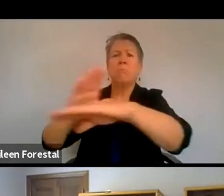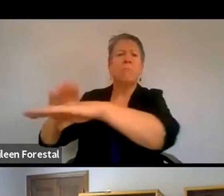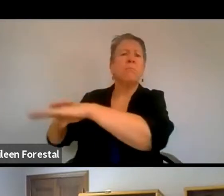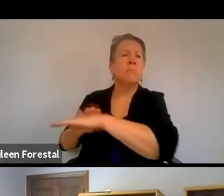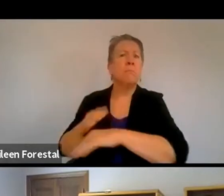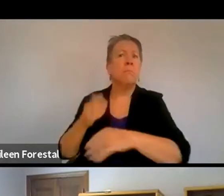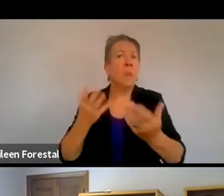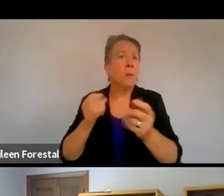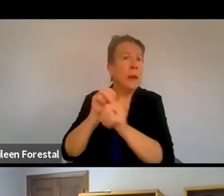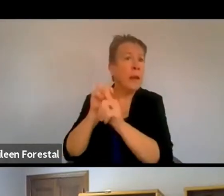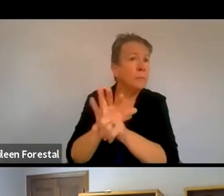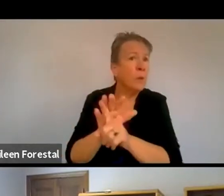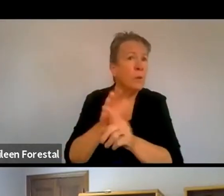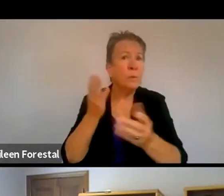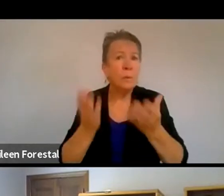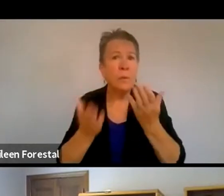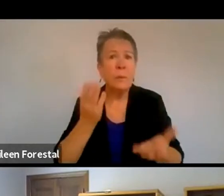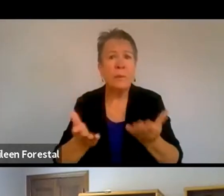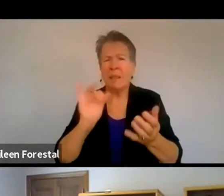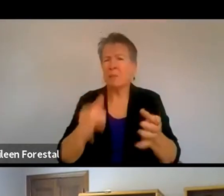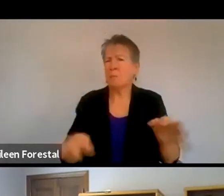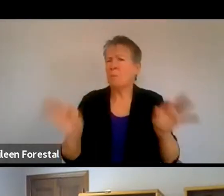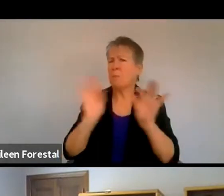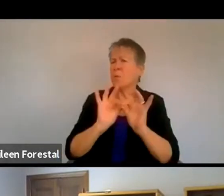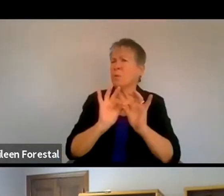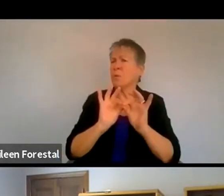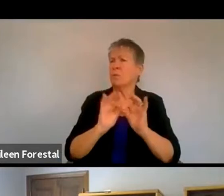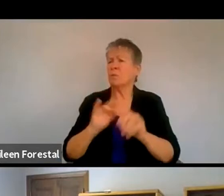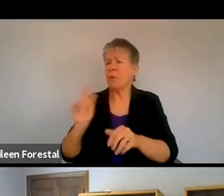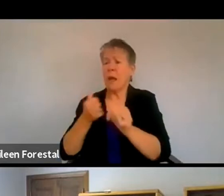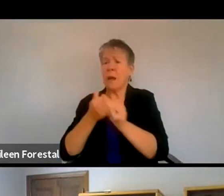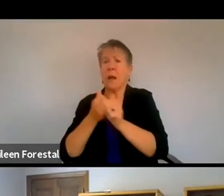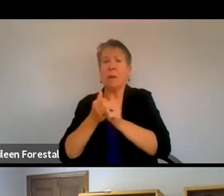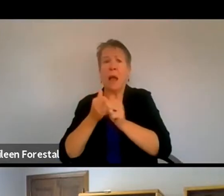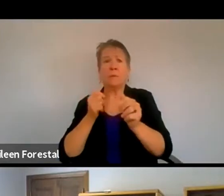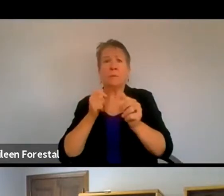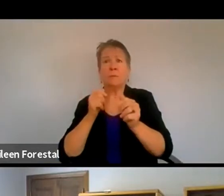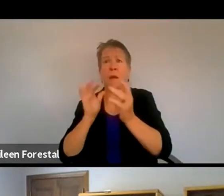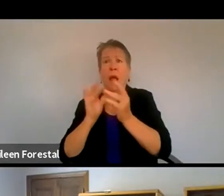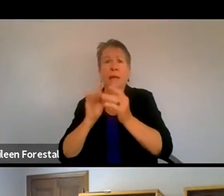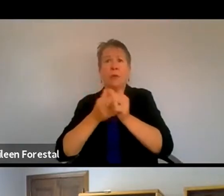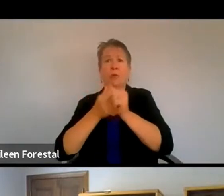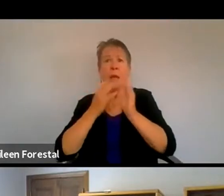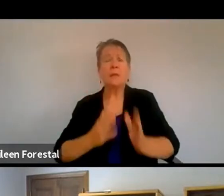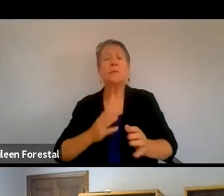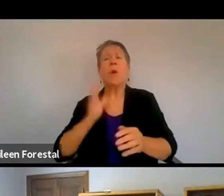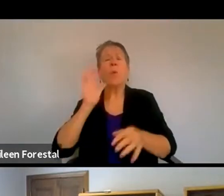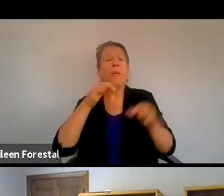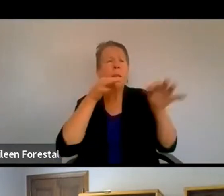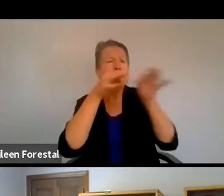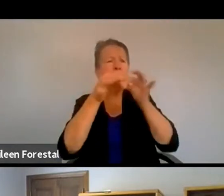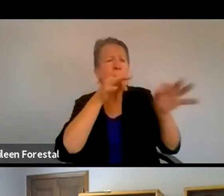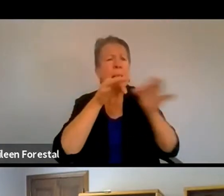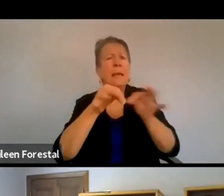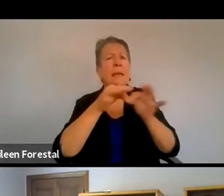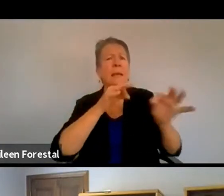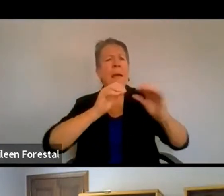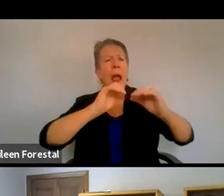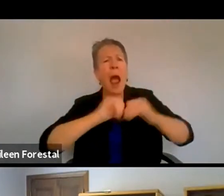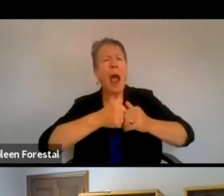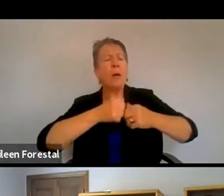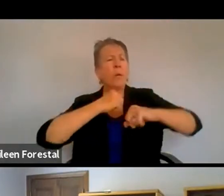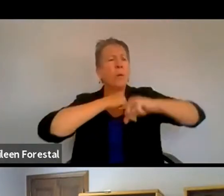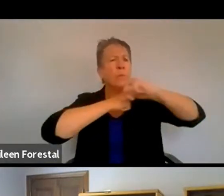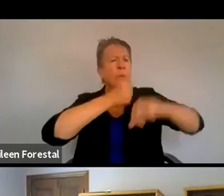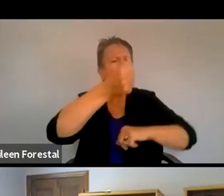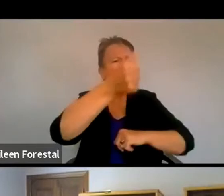you can protect those around you from getting sick, such as isolating yourself. More than half of the residents are